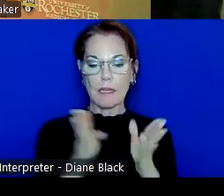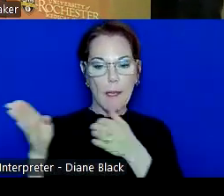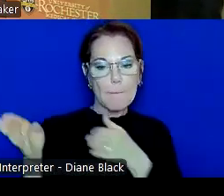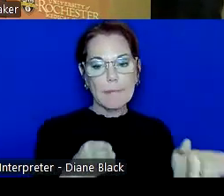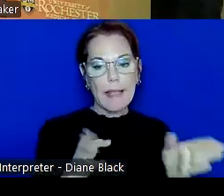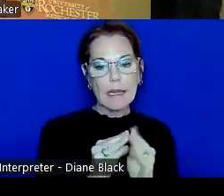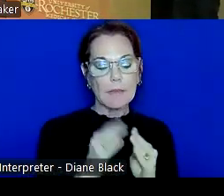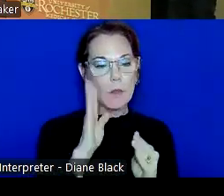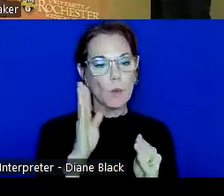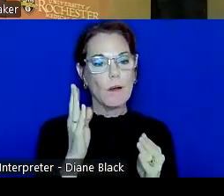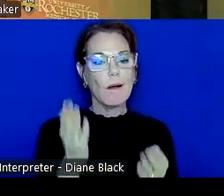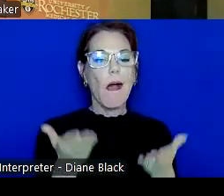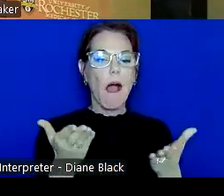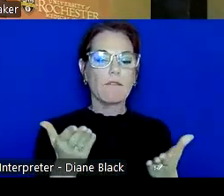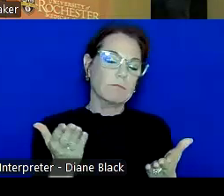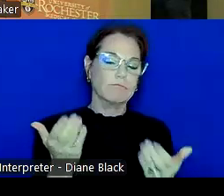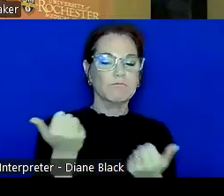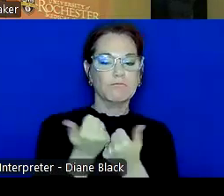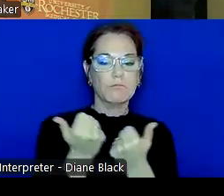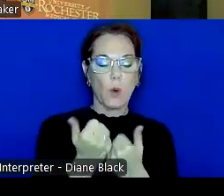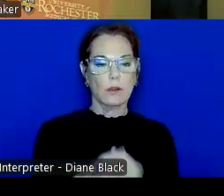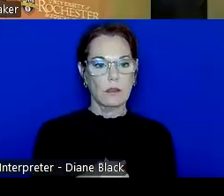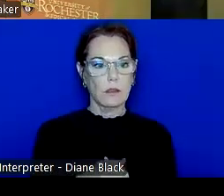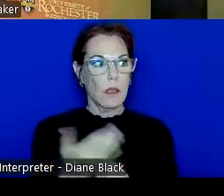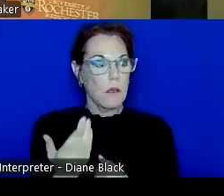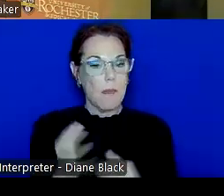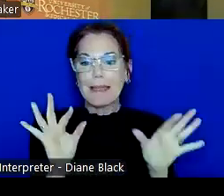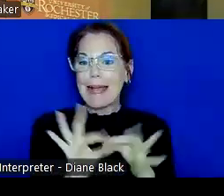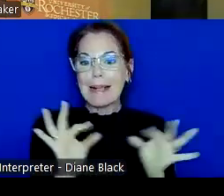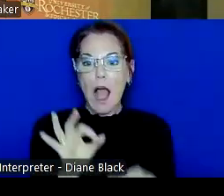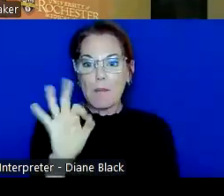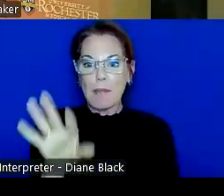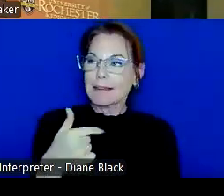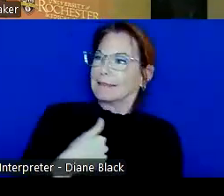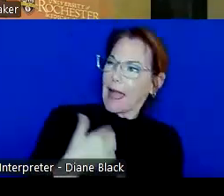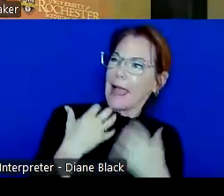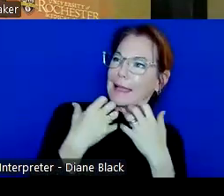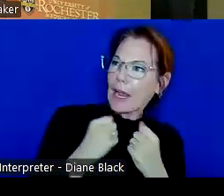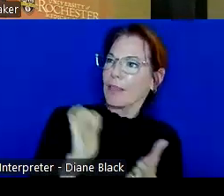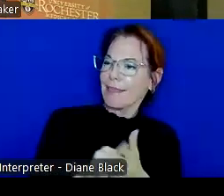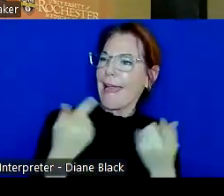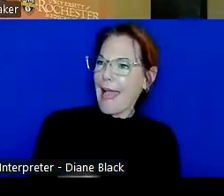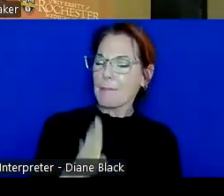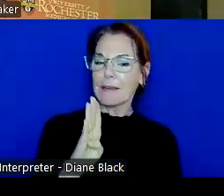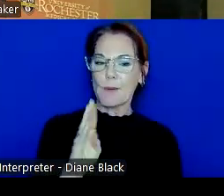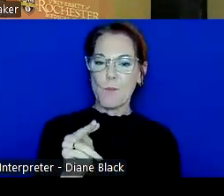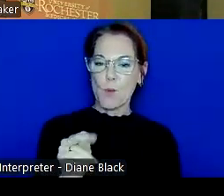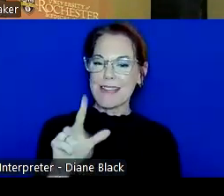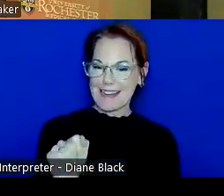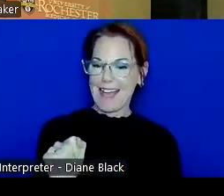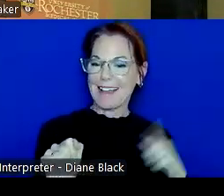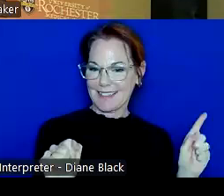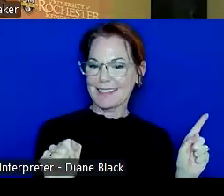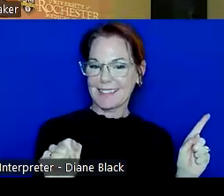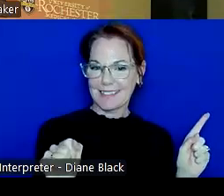voice of support. It doesn't need to be a lecture, just a comment that you care and this matters. That's what Benita did in Henrietta. She helped create